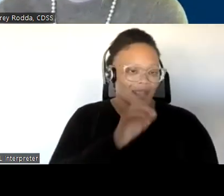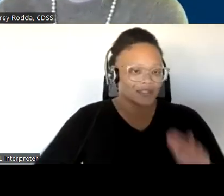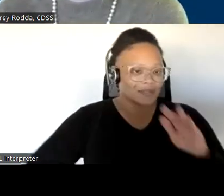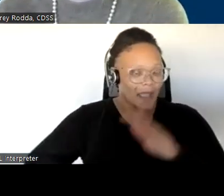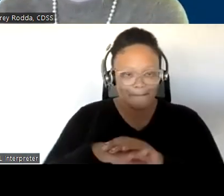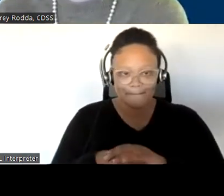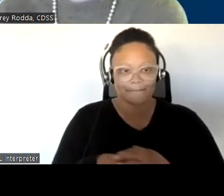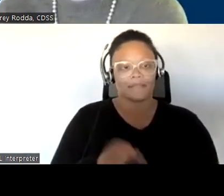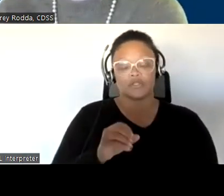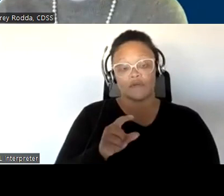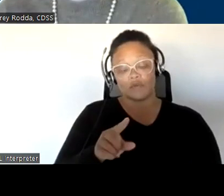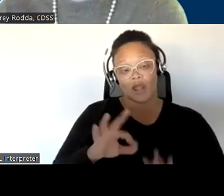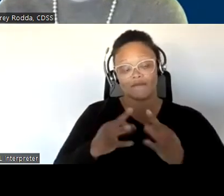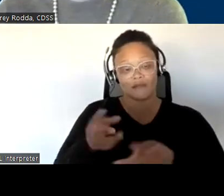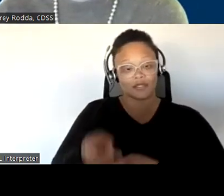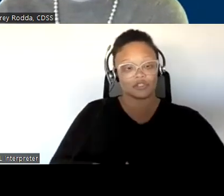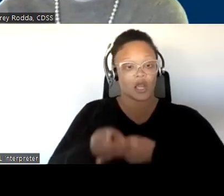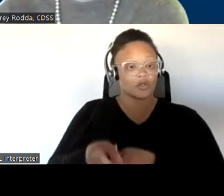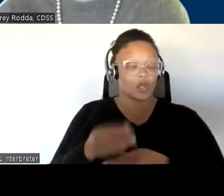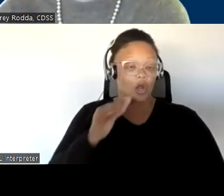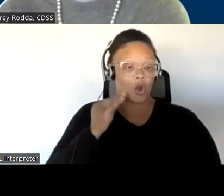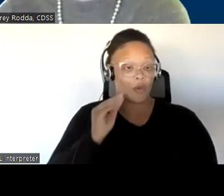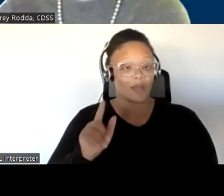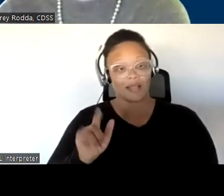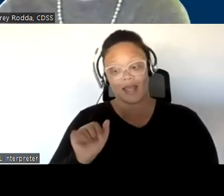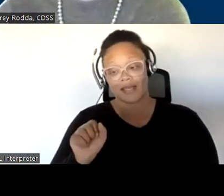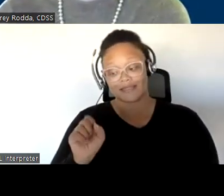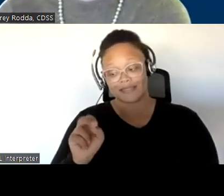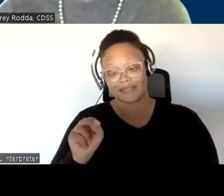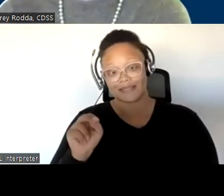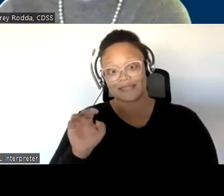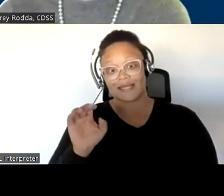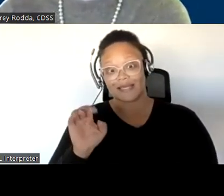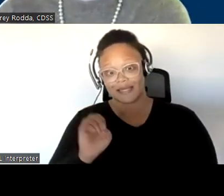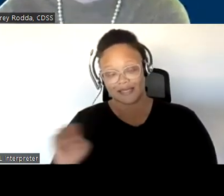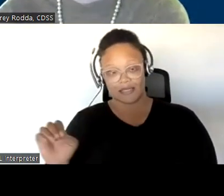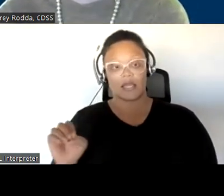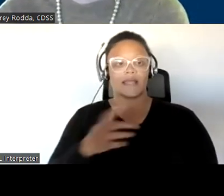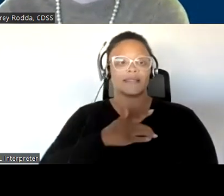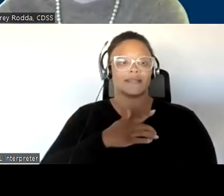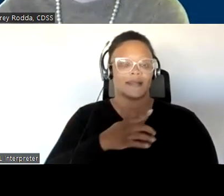are a family child care home licensee, please estimate the child ages that you typically serve below.